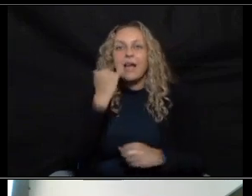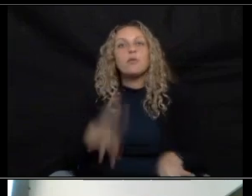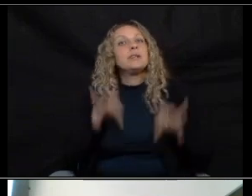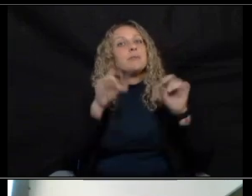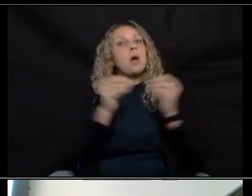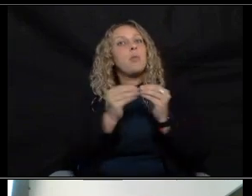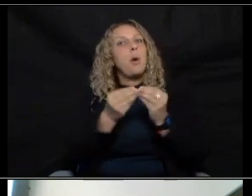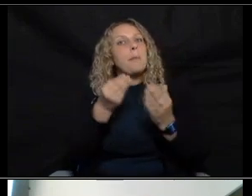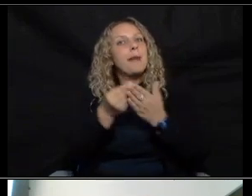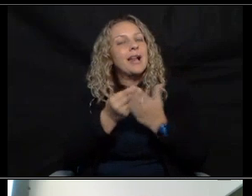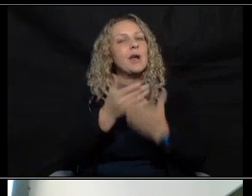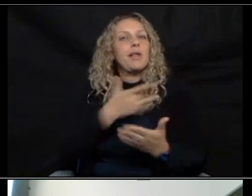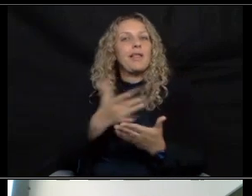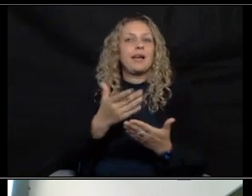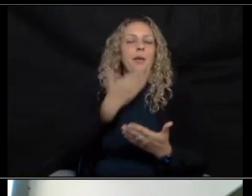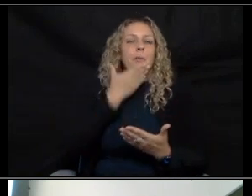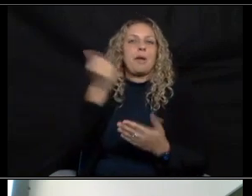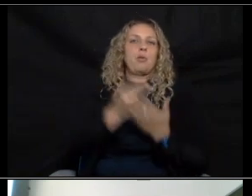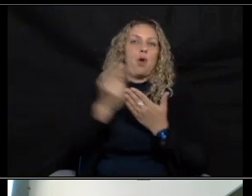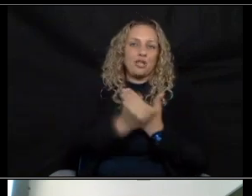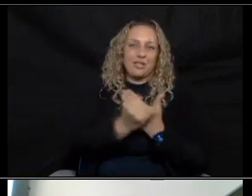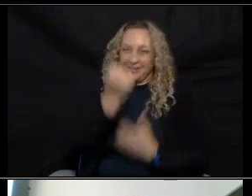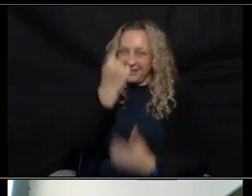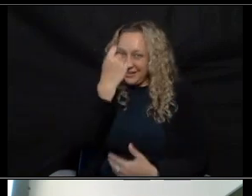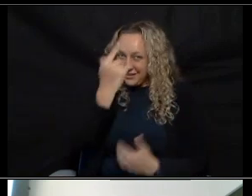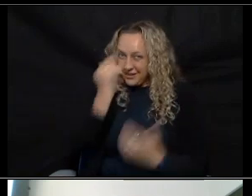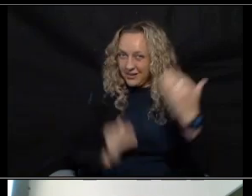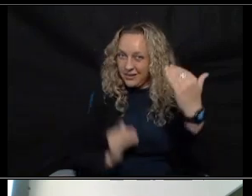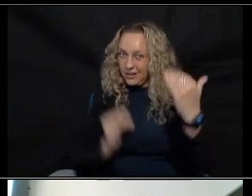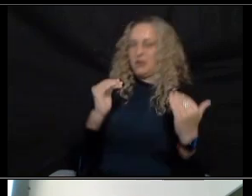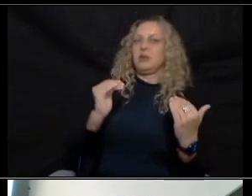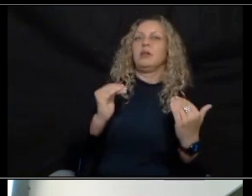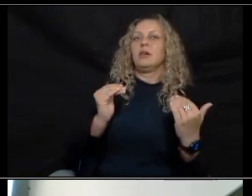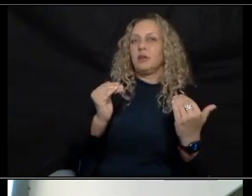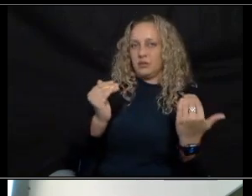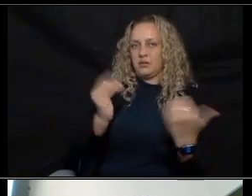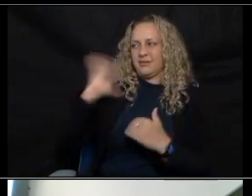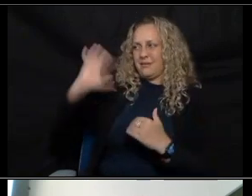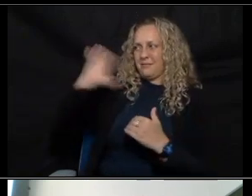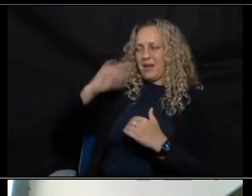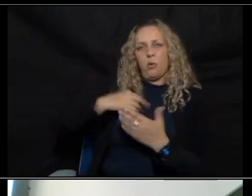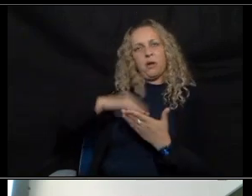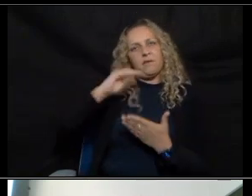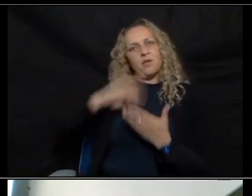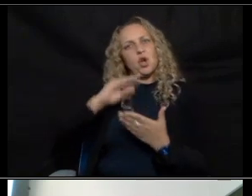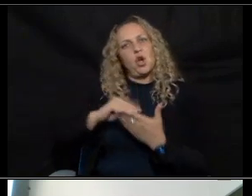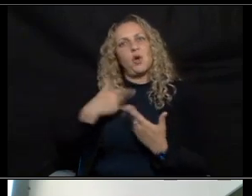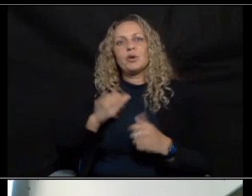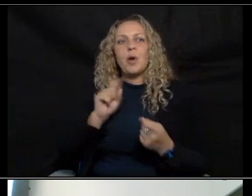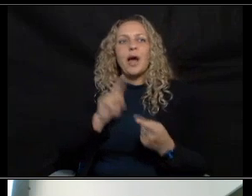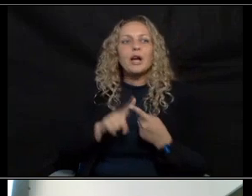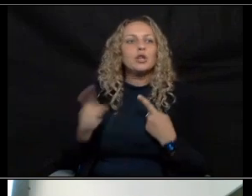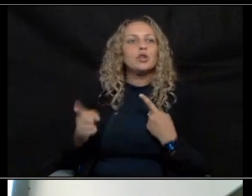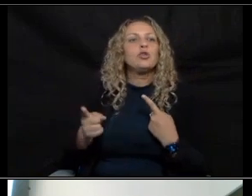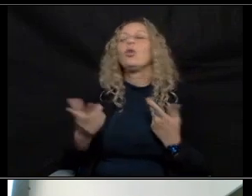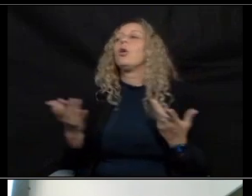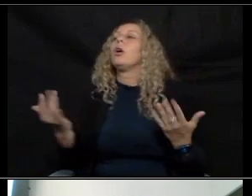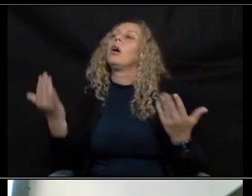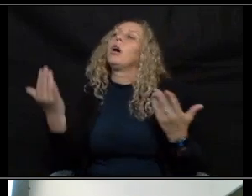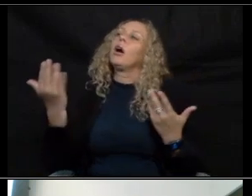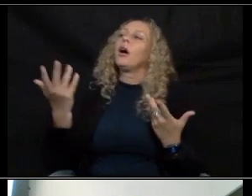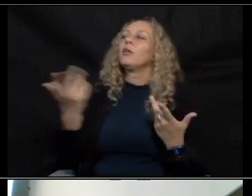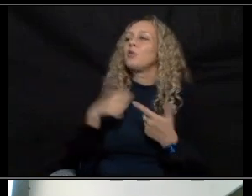money, we're likely to get a better project. And we've had times in the past where we've tried to get incentivized development